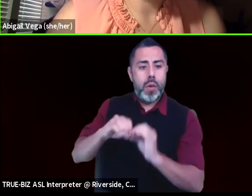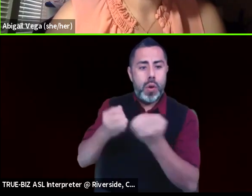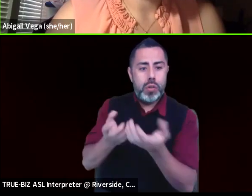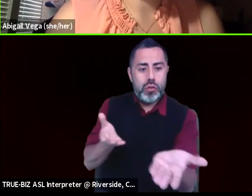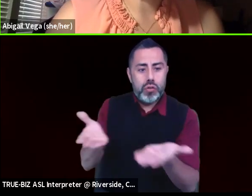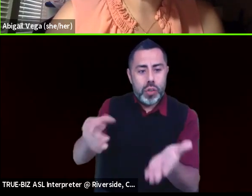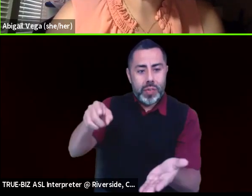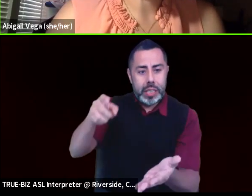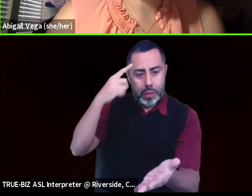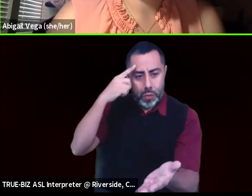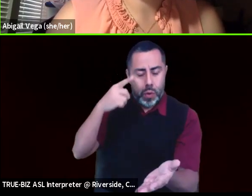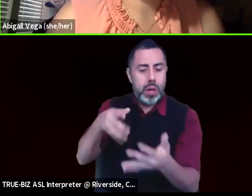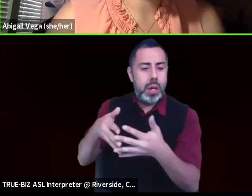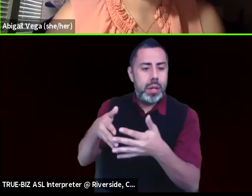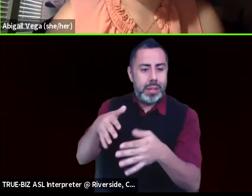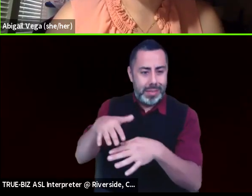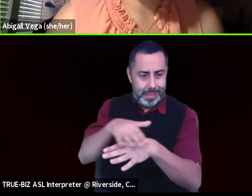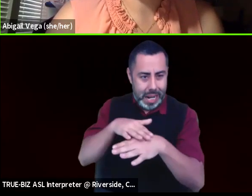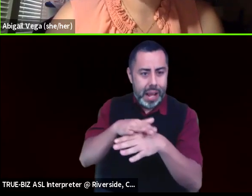HowlRound.